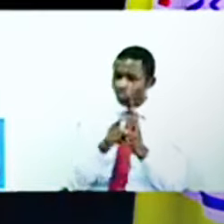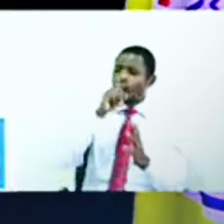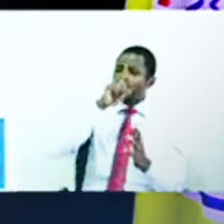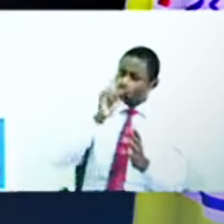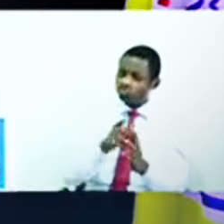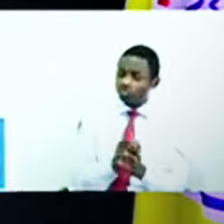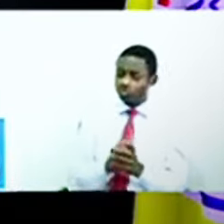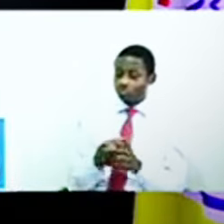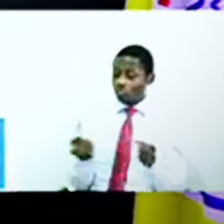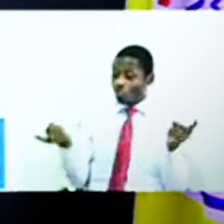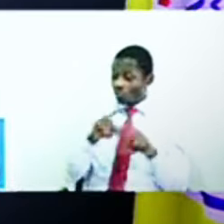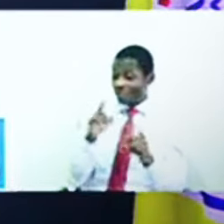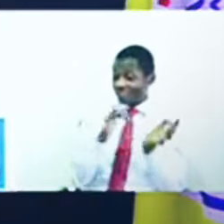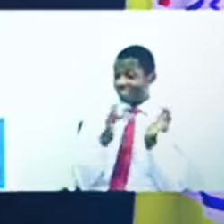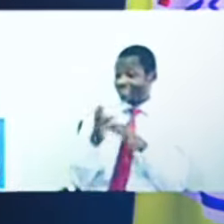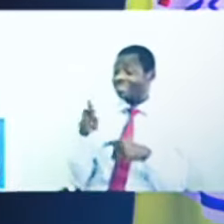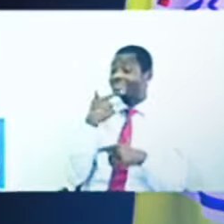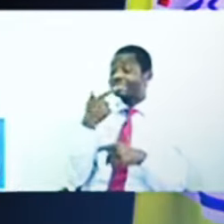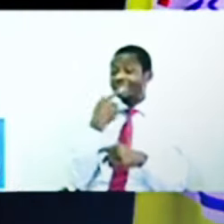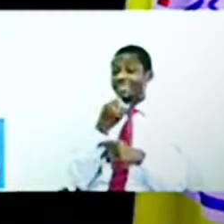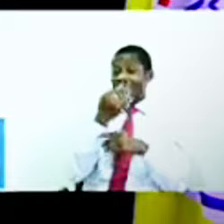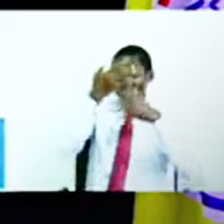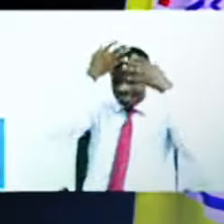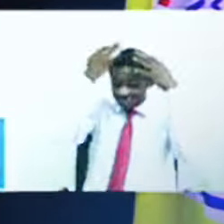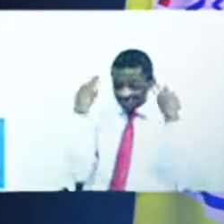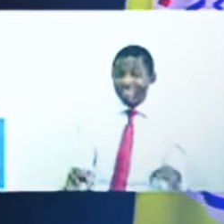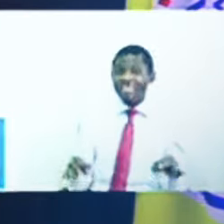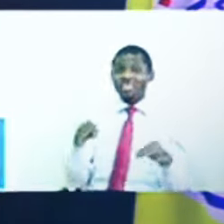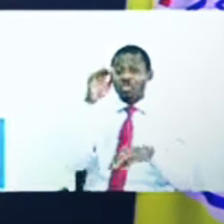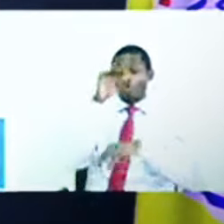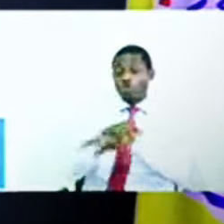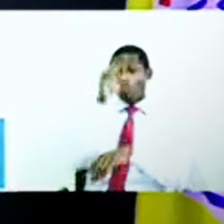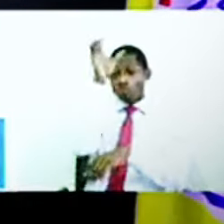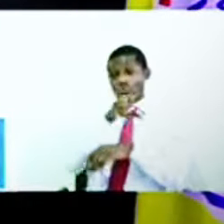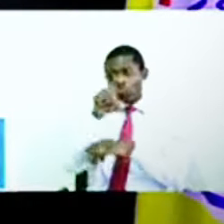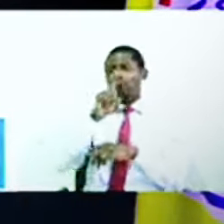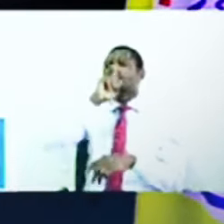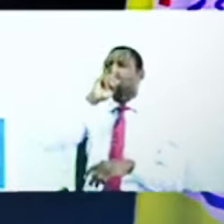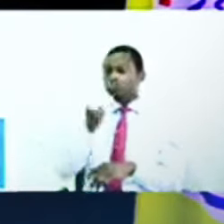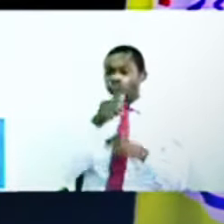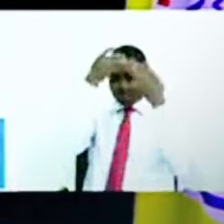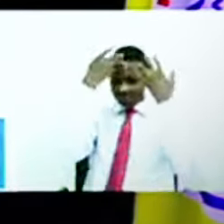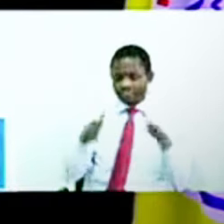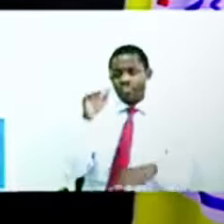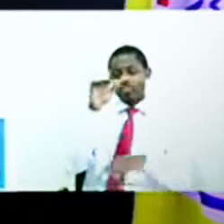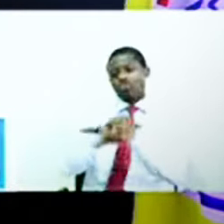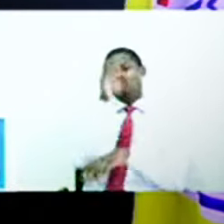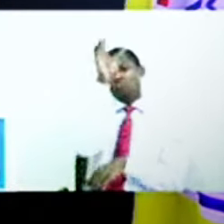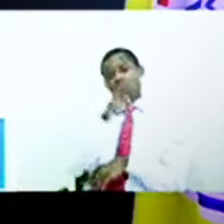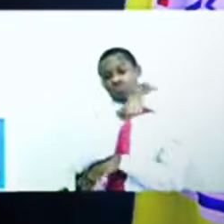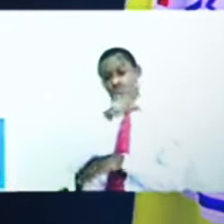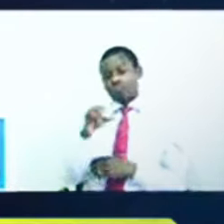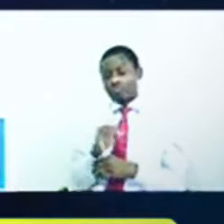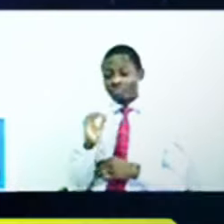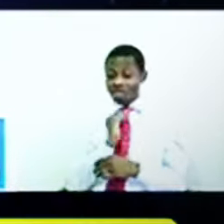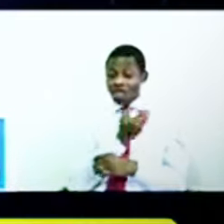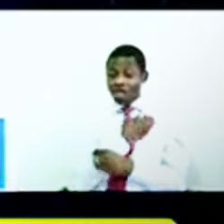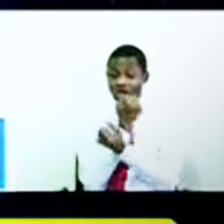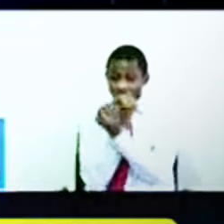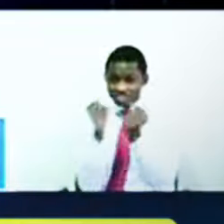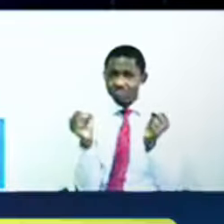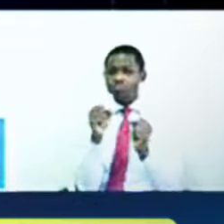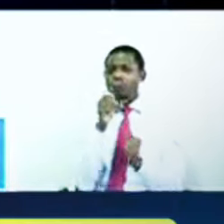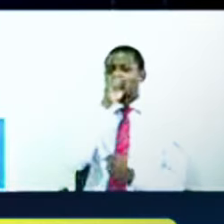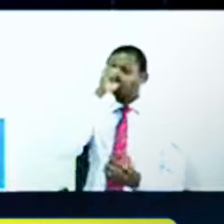finished. Ebe Yesu ka said we wie no ampa na we wie. Our salvation is secured in the law. Yenkwaje no